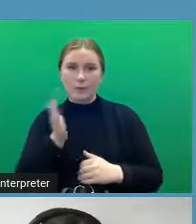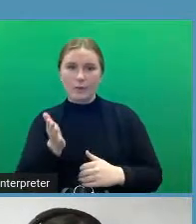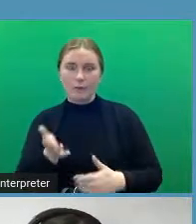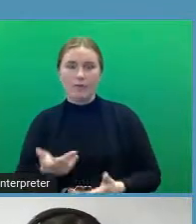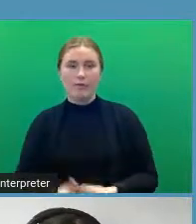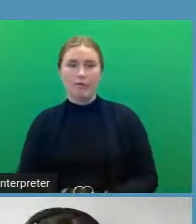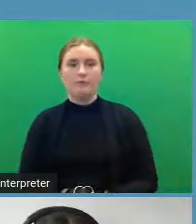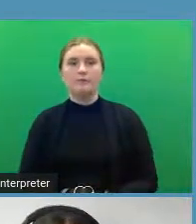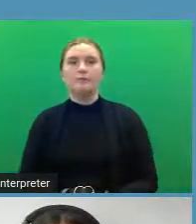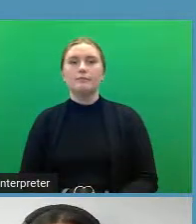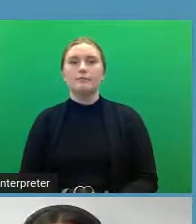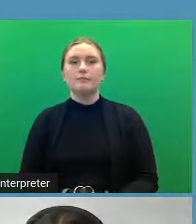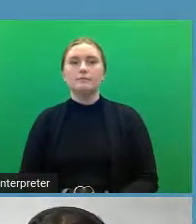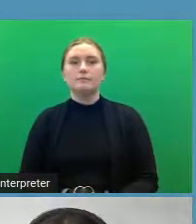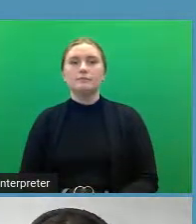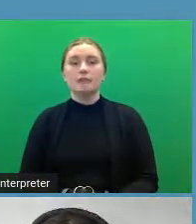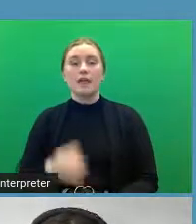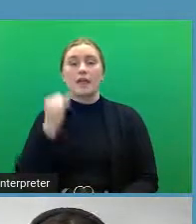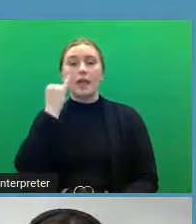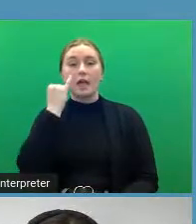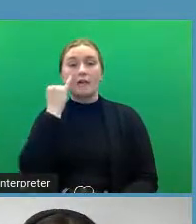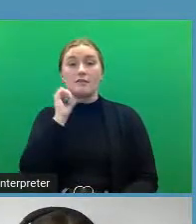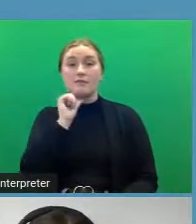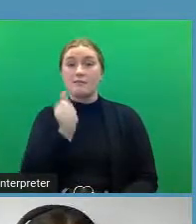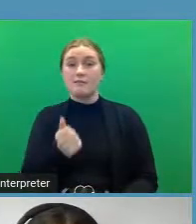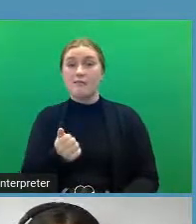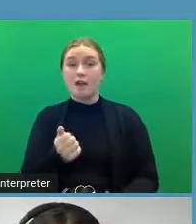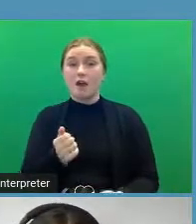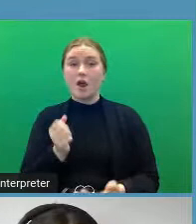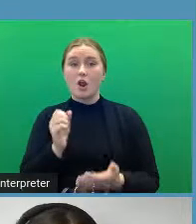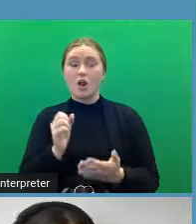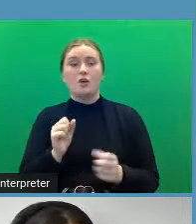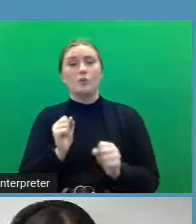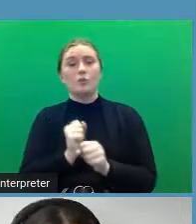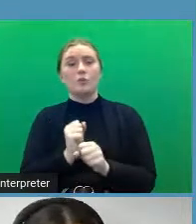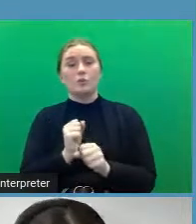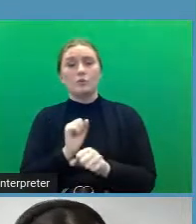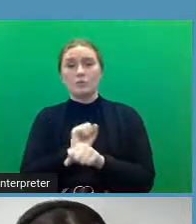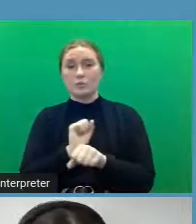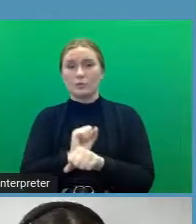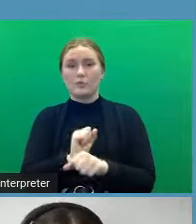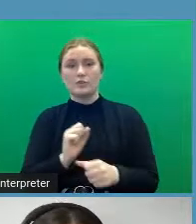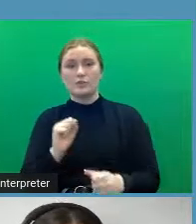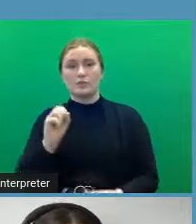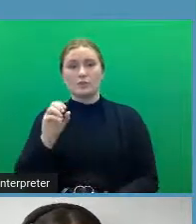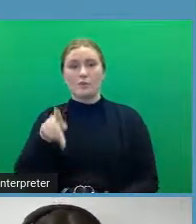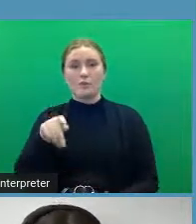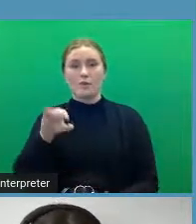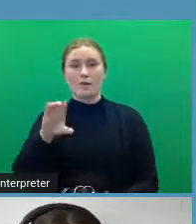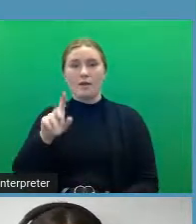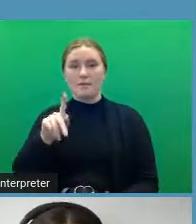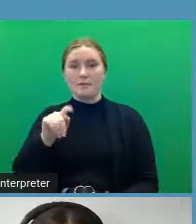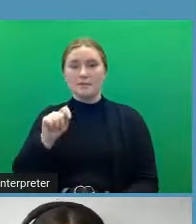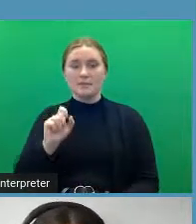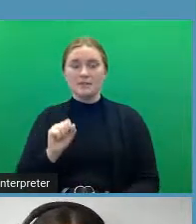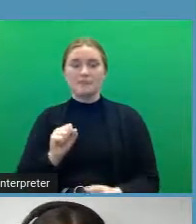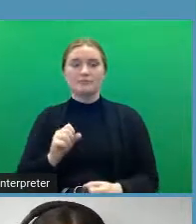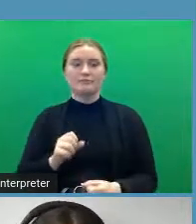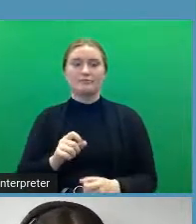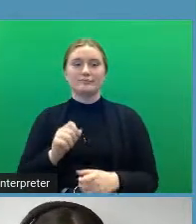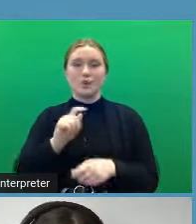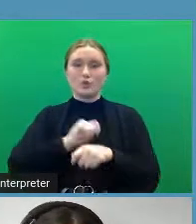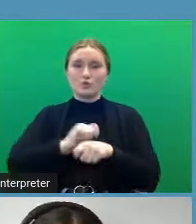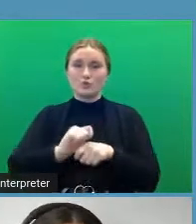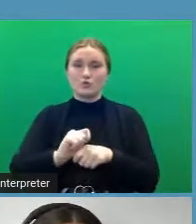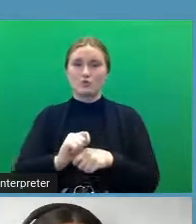information. If not working from a script and maybe working with, as I call, talent, you can train talent in